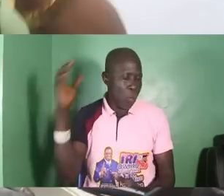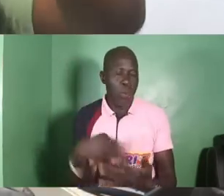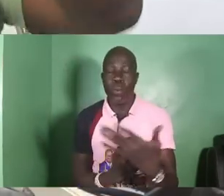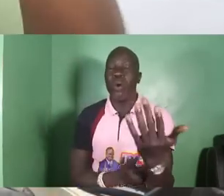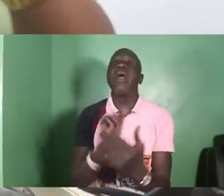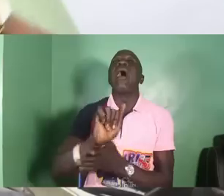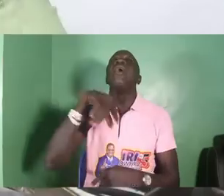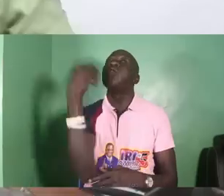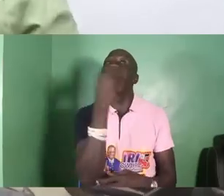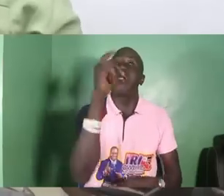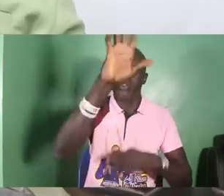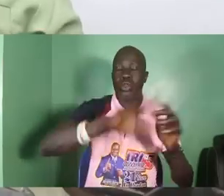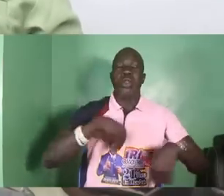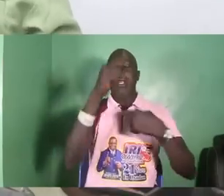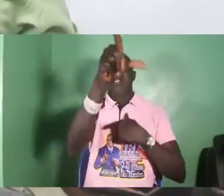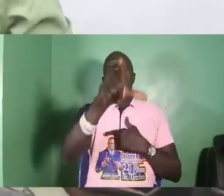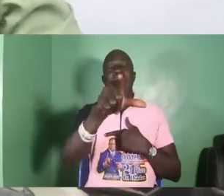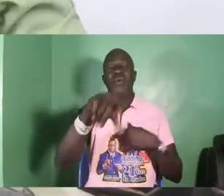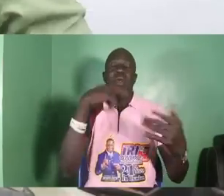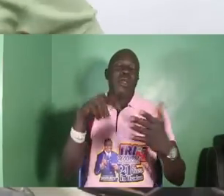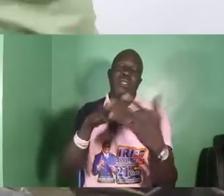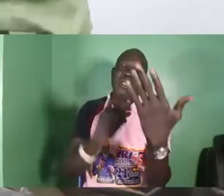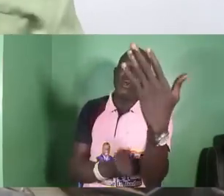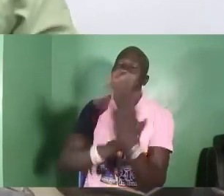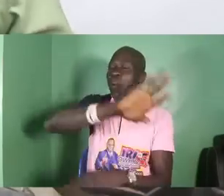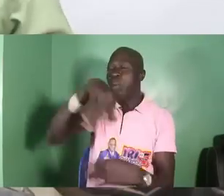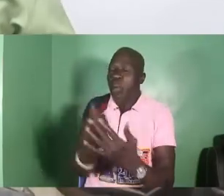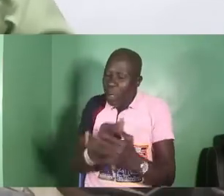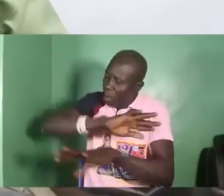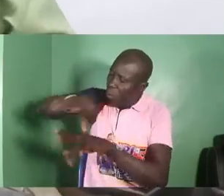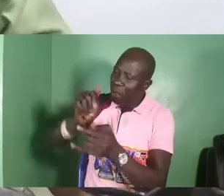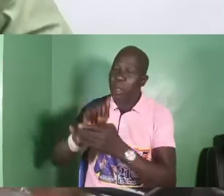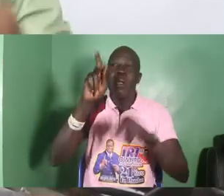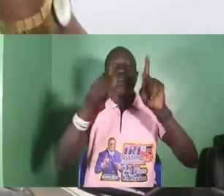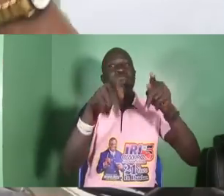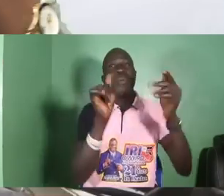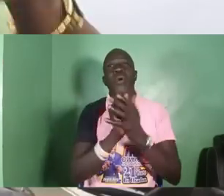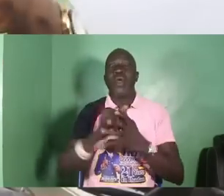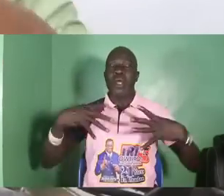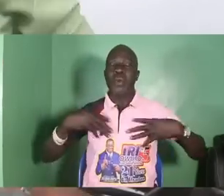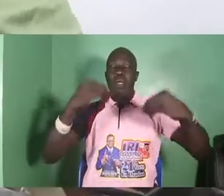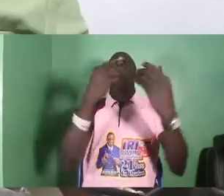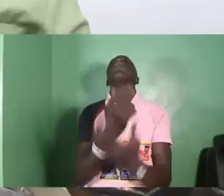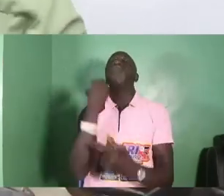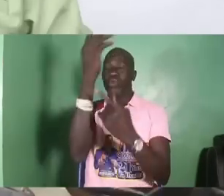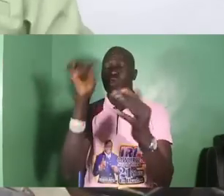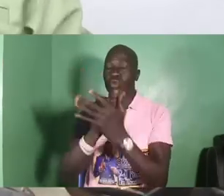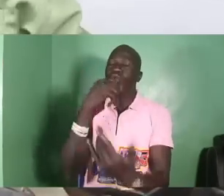Èmi sọ àṣọ tẹ́lẹ̀. I prophesy. Hi. Láàárín ọ̀gọ̀rọ̀ ènìyàn tó bá ti rẹ̀. Among the person of people. A ó wọ ọ̀sẹ̀ lórí.